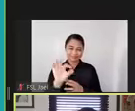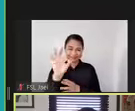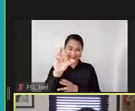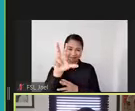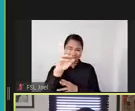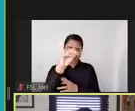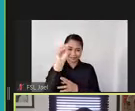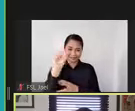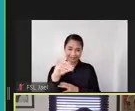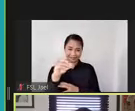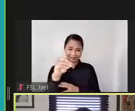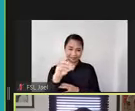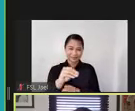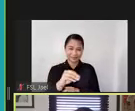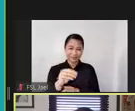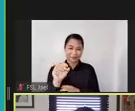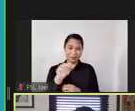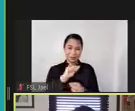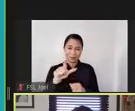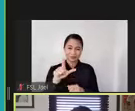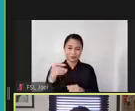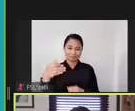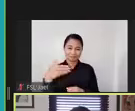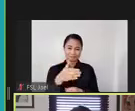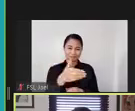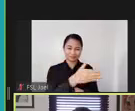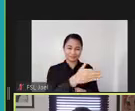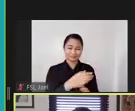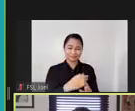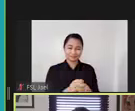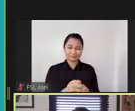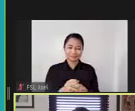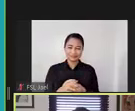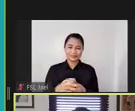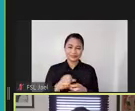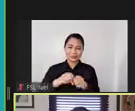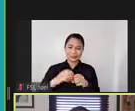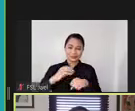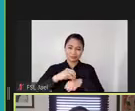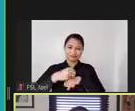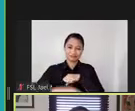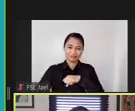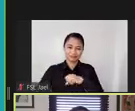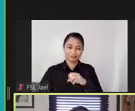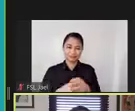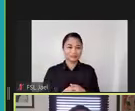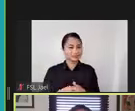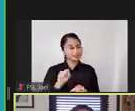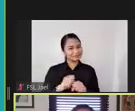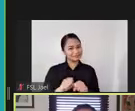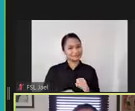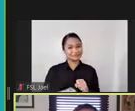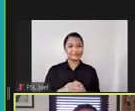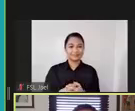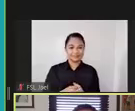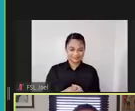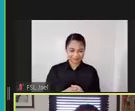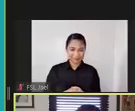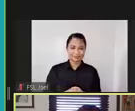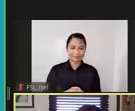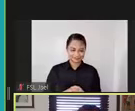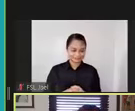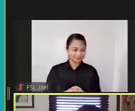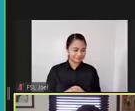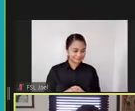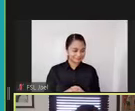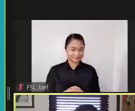So in spite of all this, because the demand for food keeps